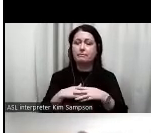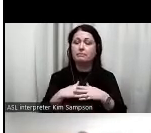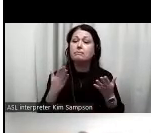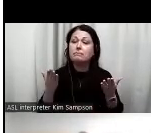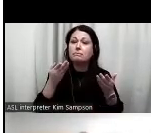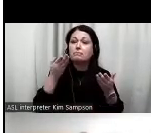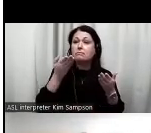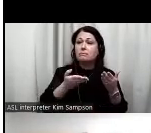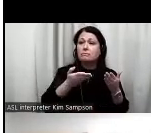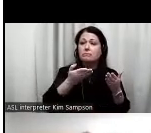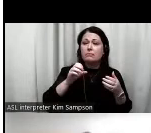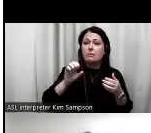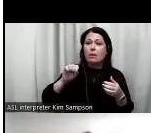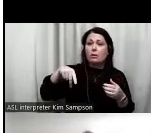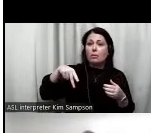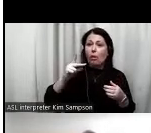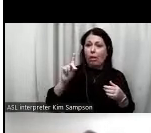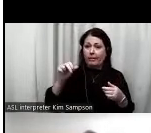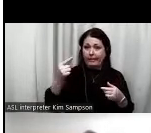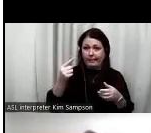So here at Spalding,